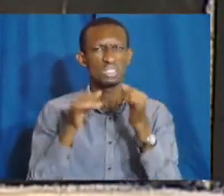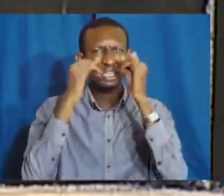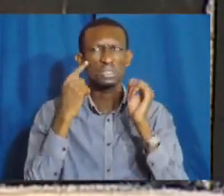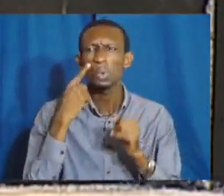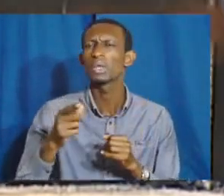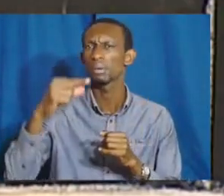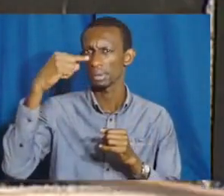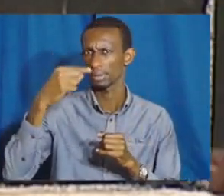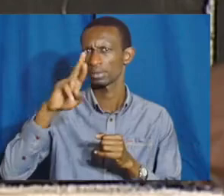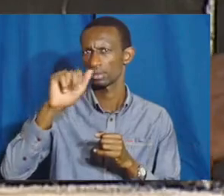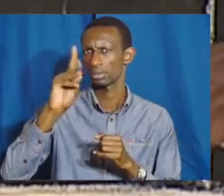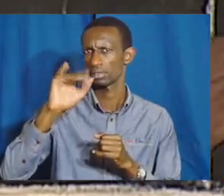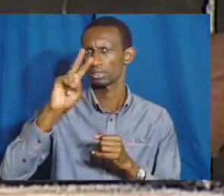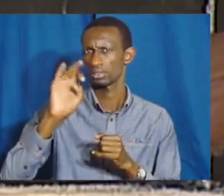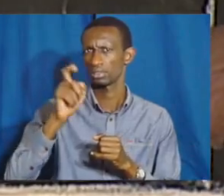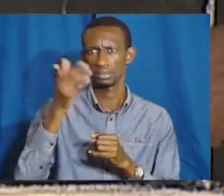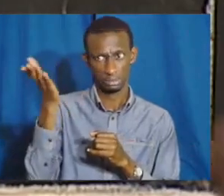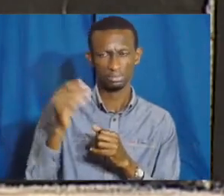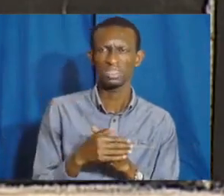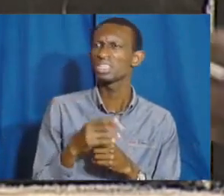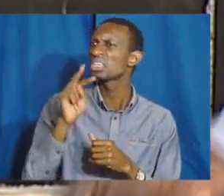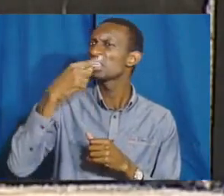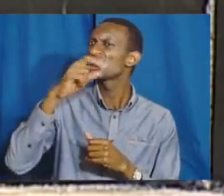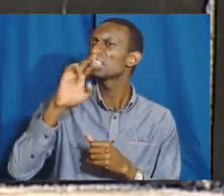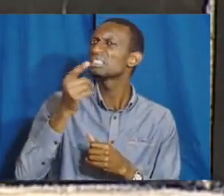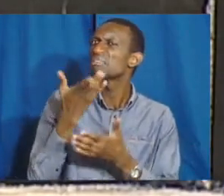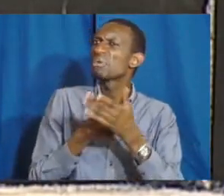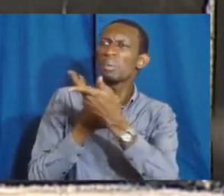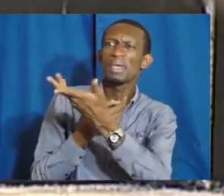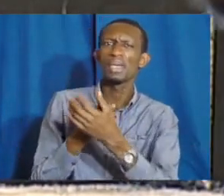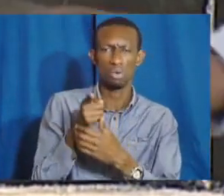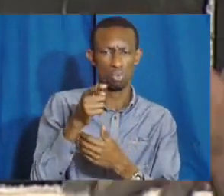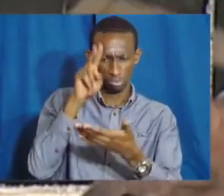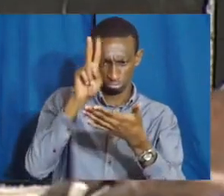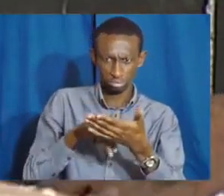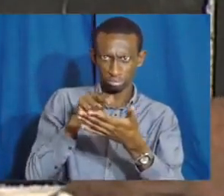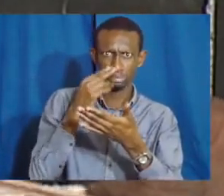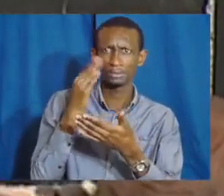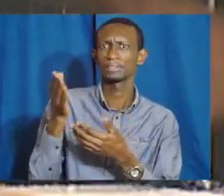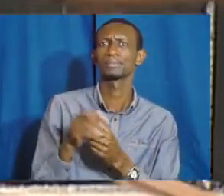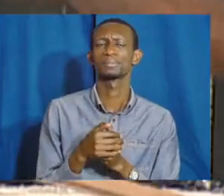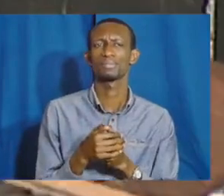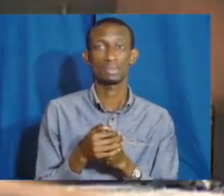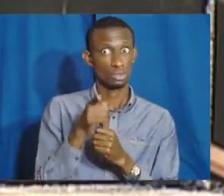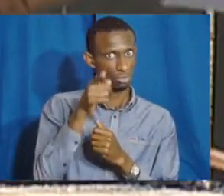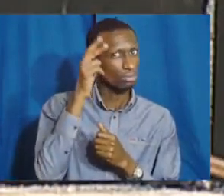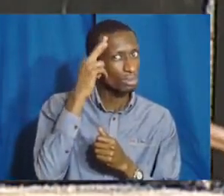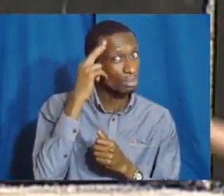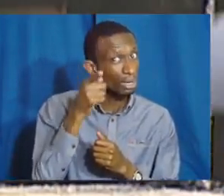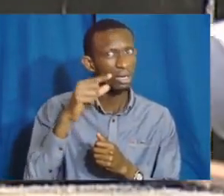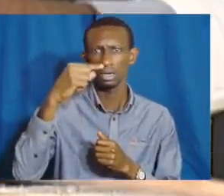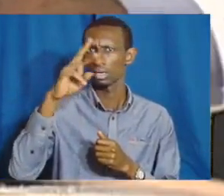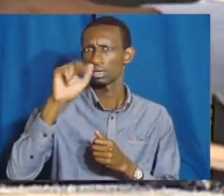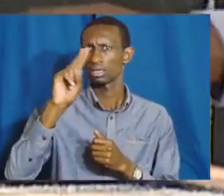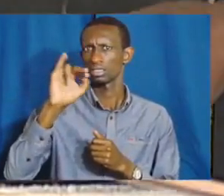what is the gradient from here? You just read. You look at the equation. You remember gradient is